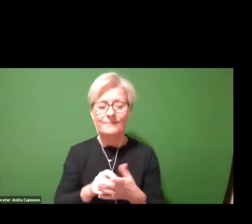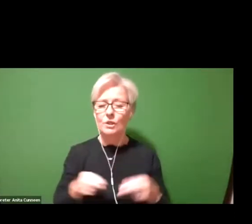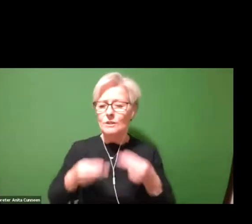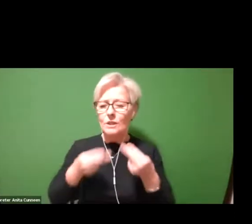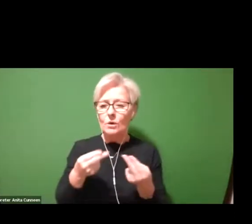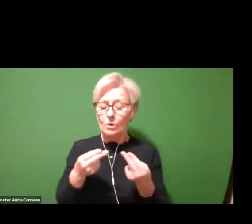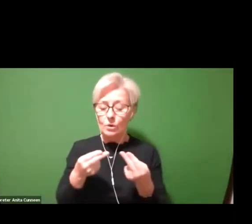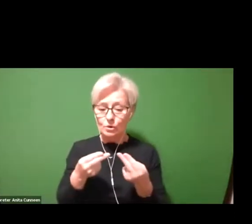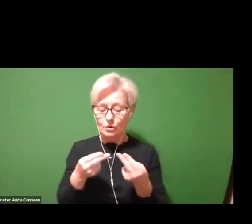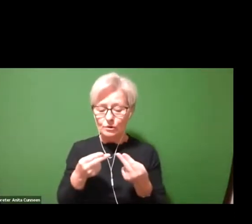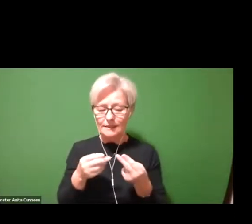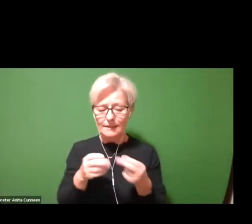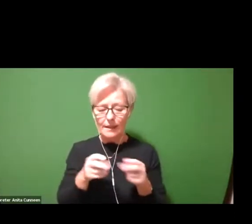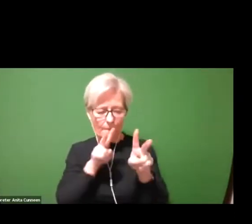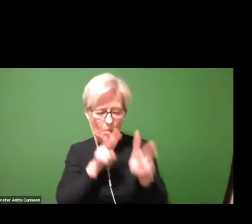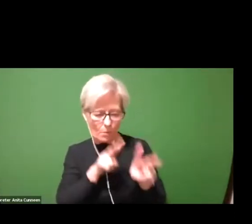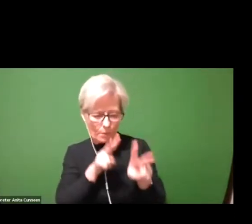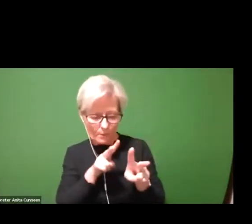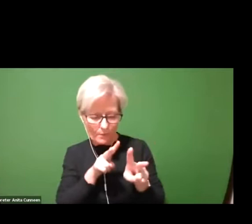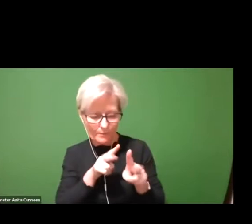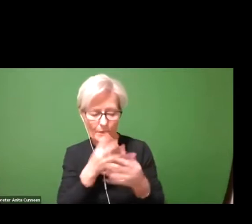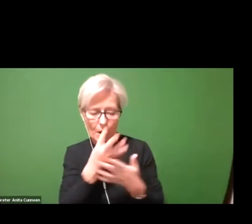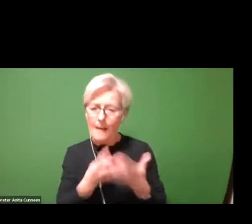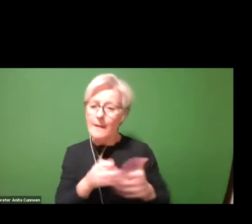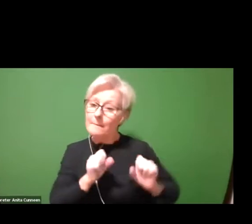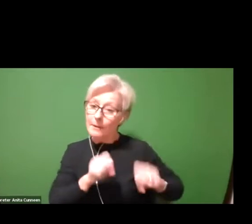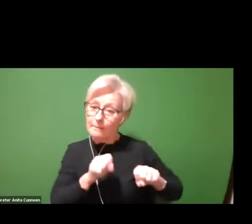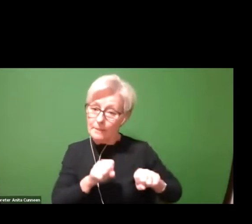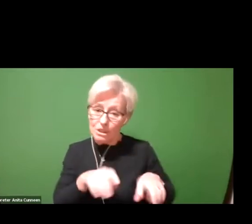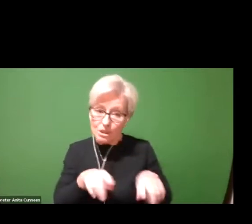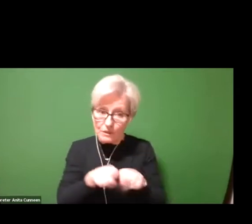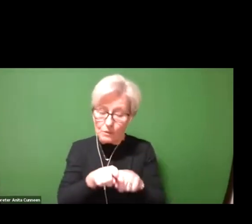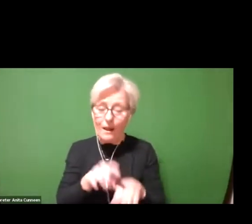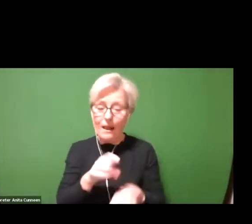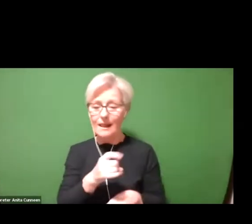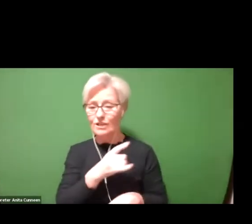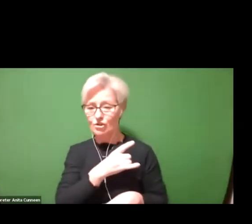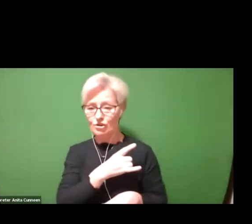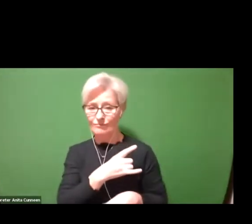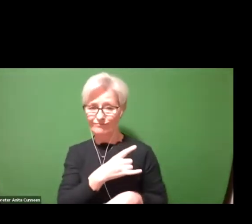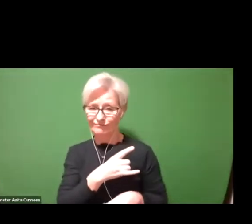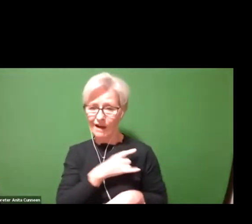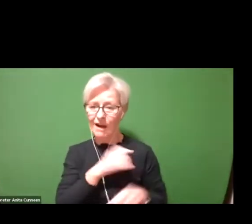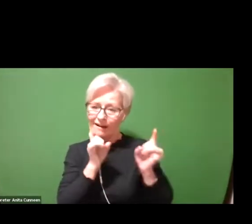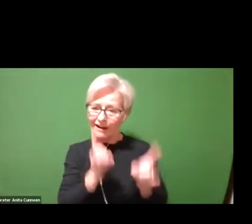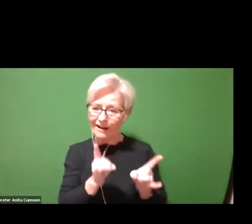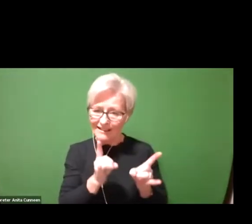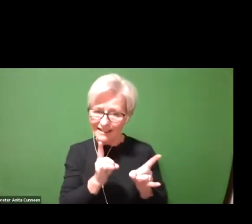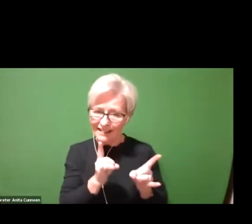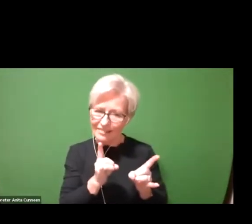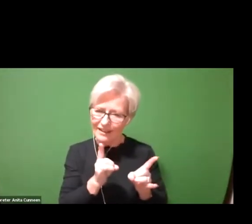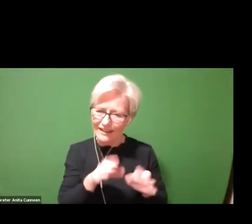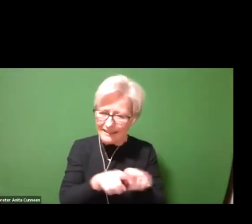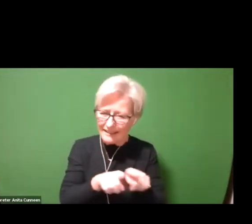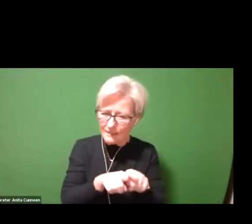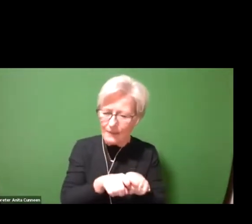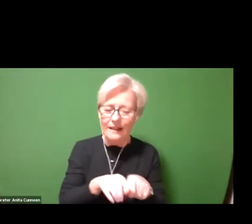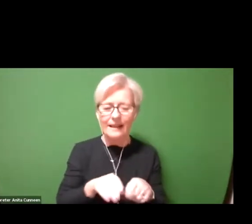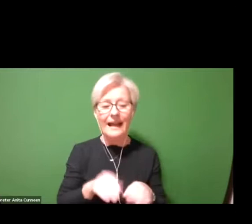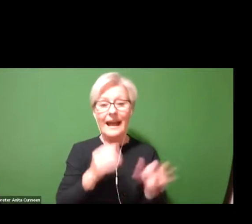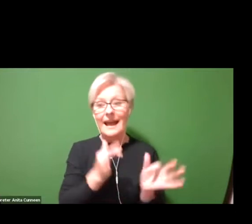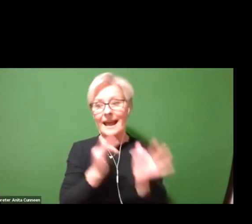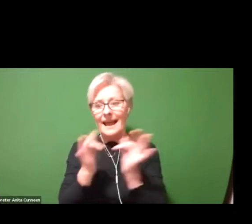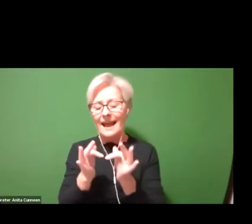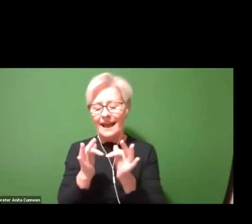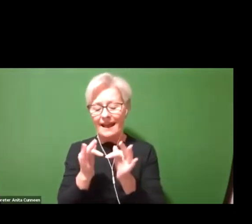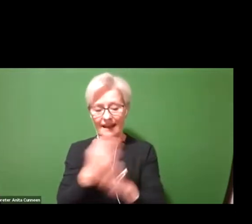controlled and your other cardiovascular risks well managed. So that's your cholesterol and things like that. After starting HRT, you should be reviewed